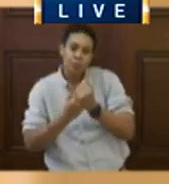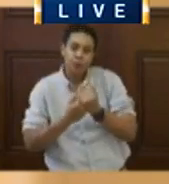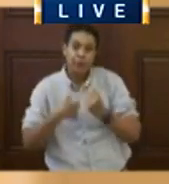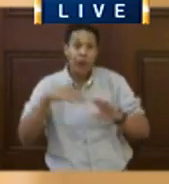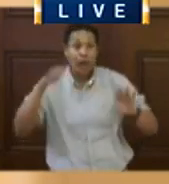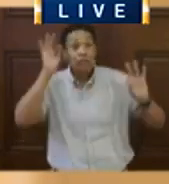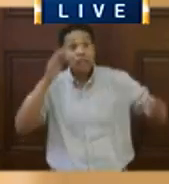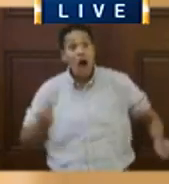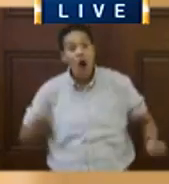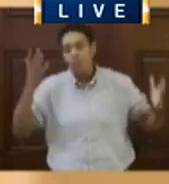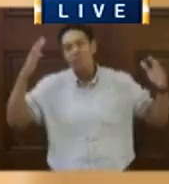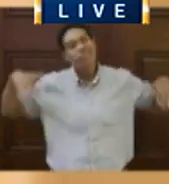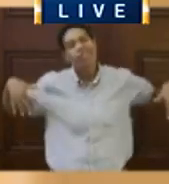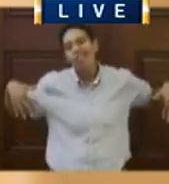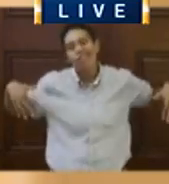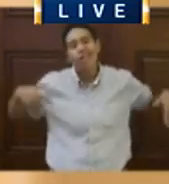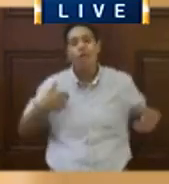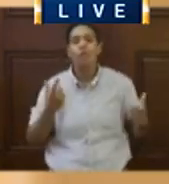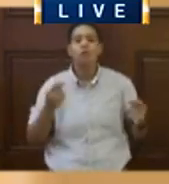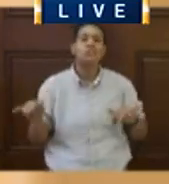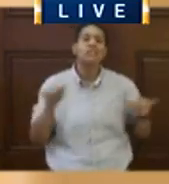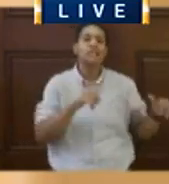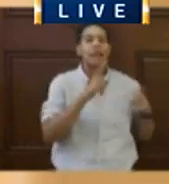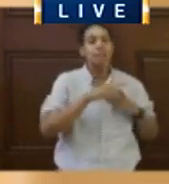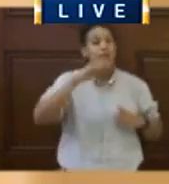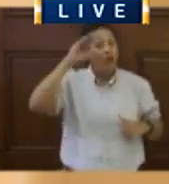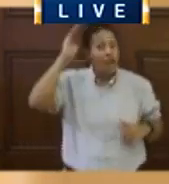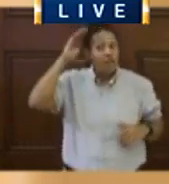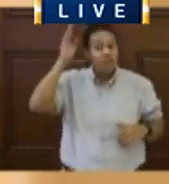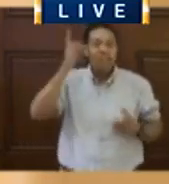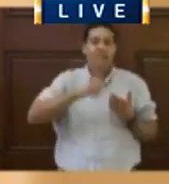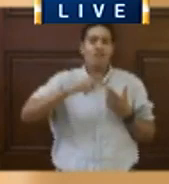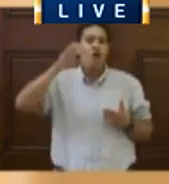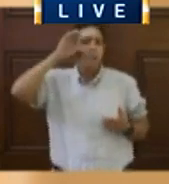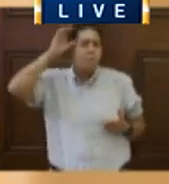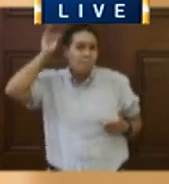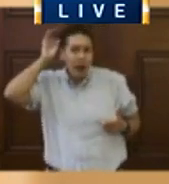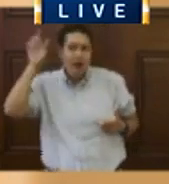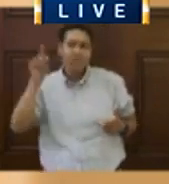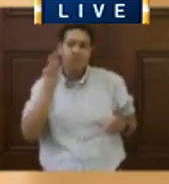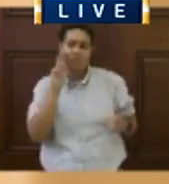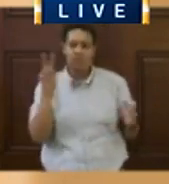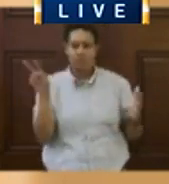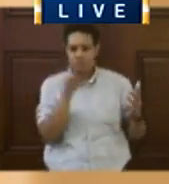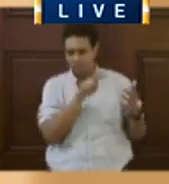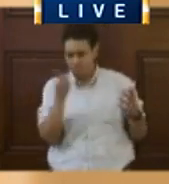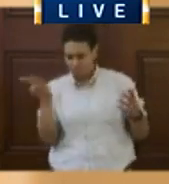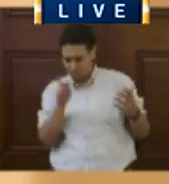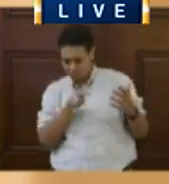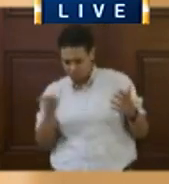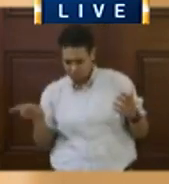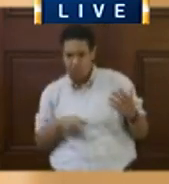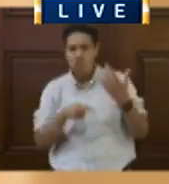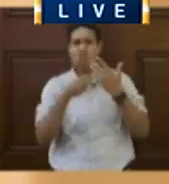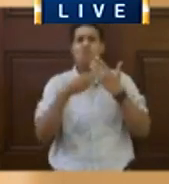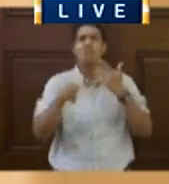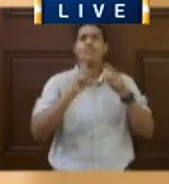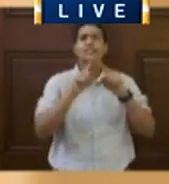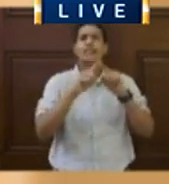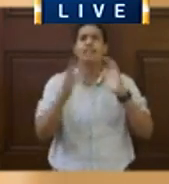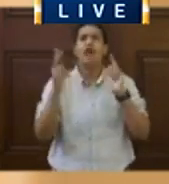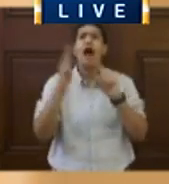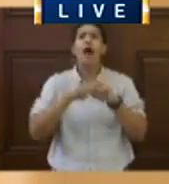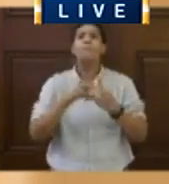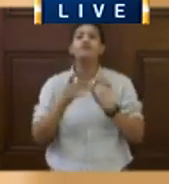similar thing for hairdressers and for barbers, cross-referencing applications against the